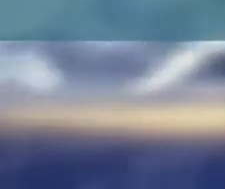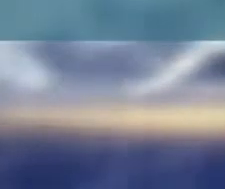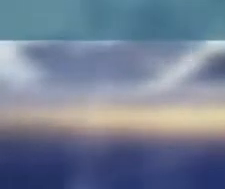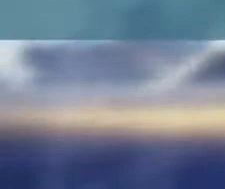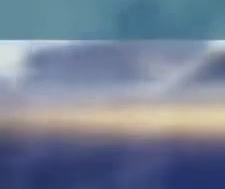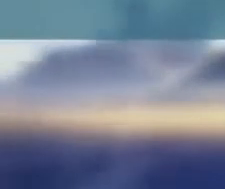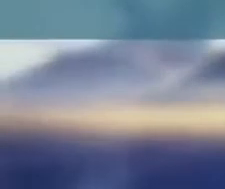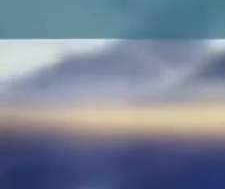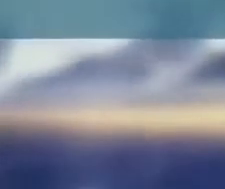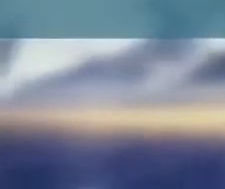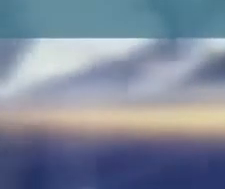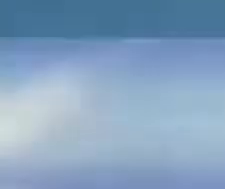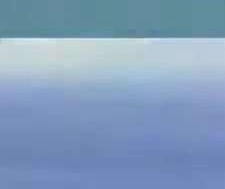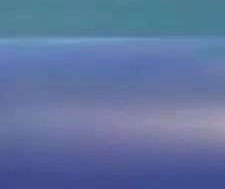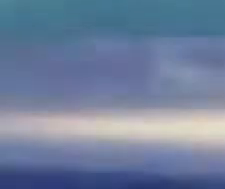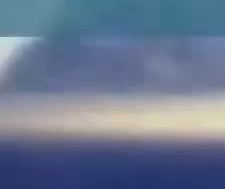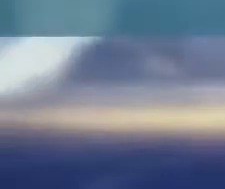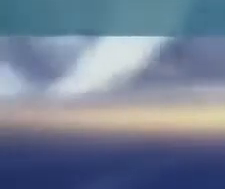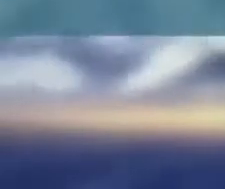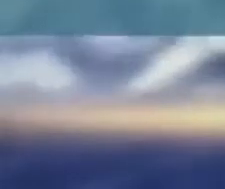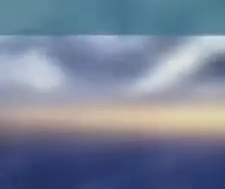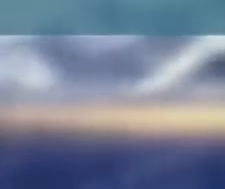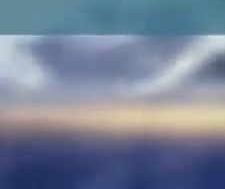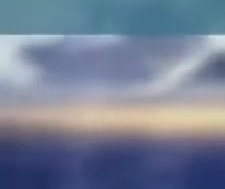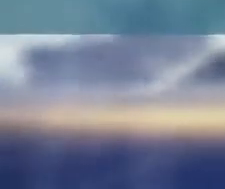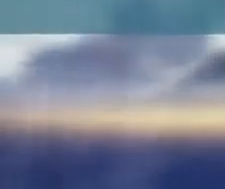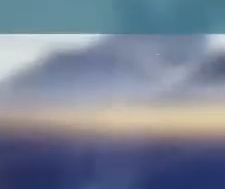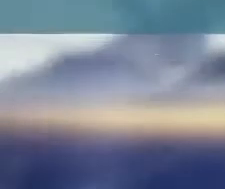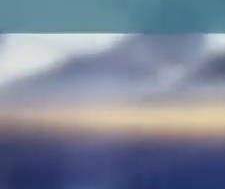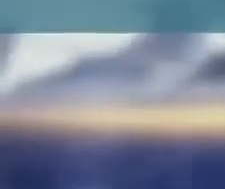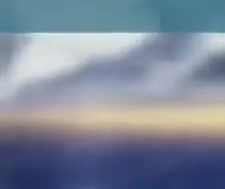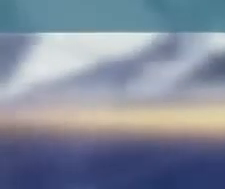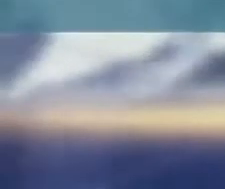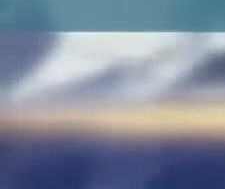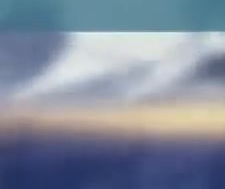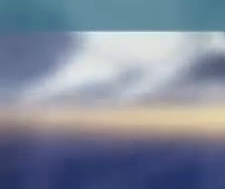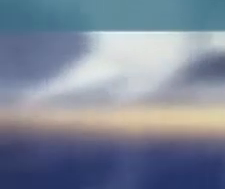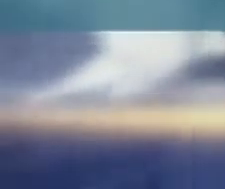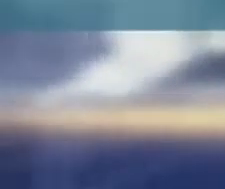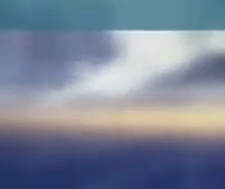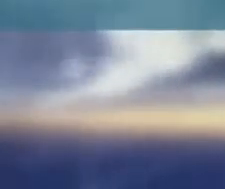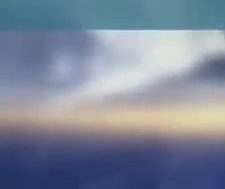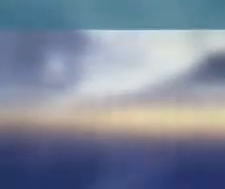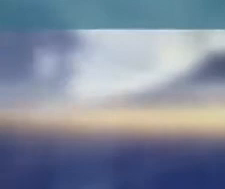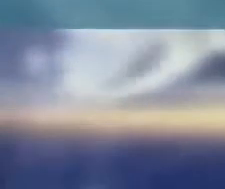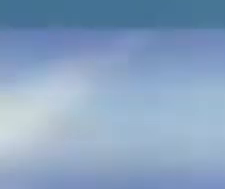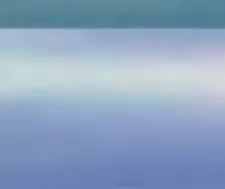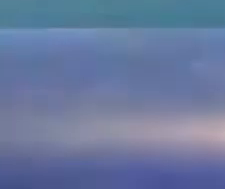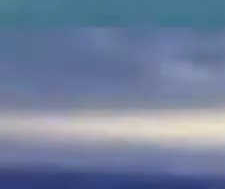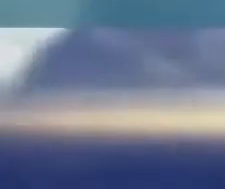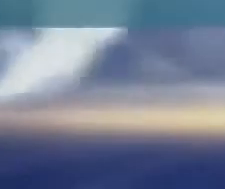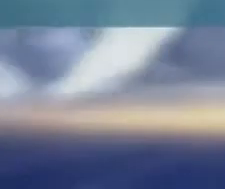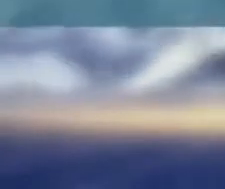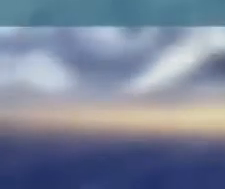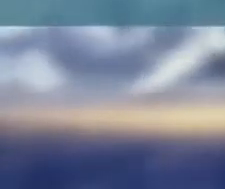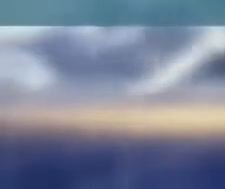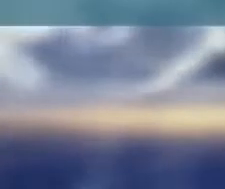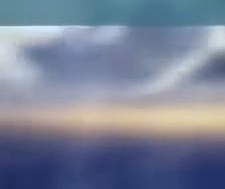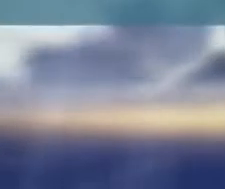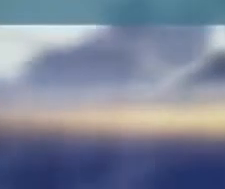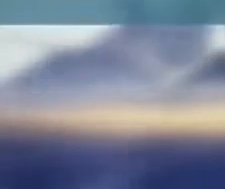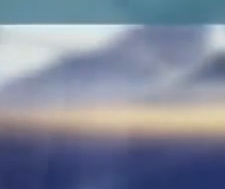by 15% to 20%. But fortunately, CEO Randy Butler said its inter-island market is doing extremely well and it's